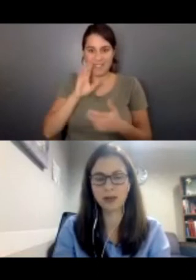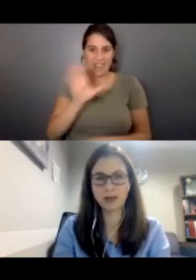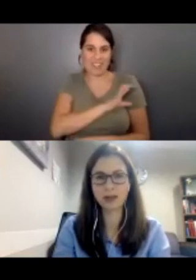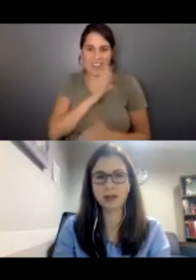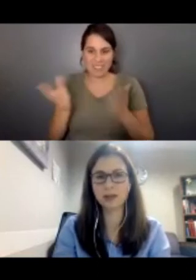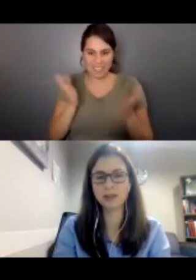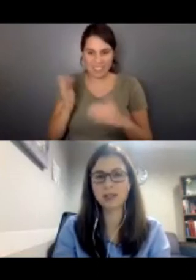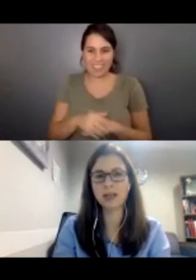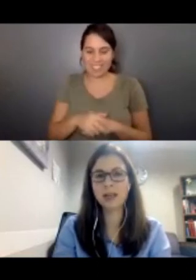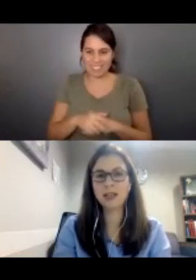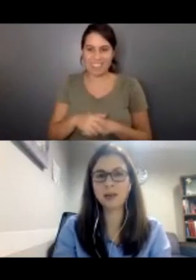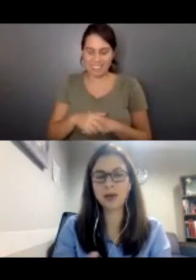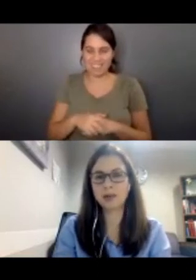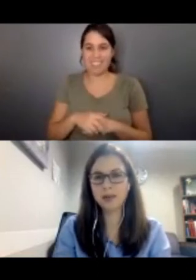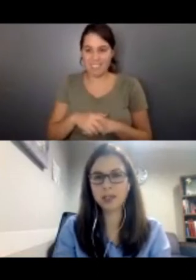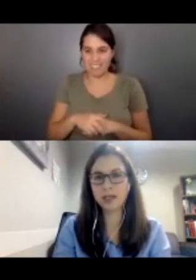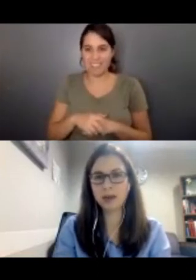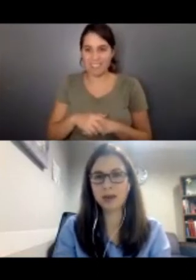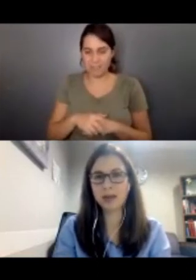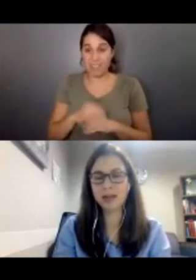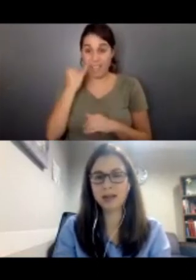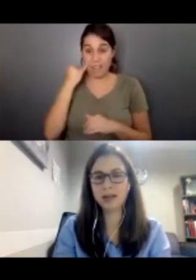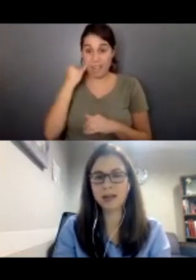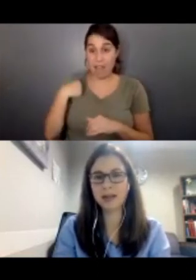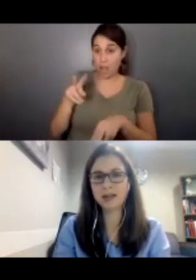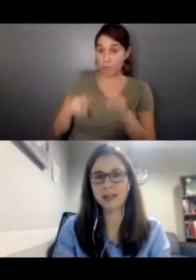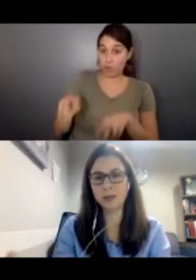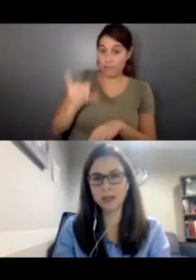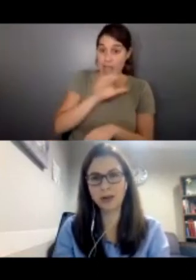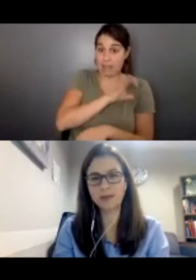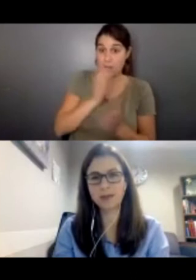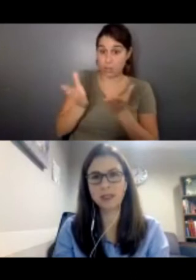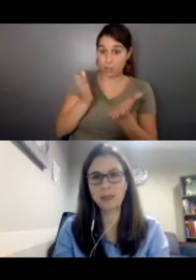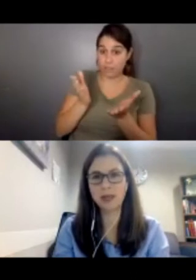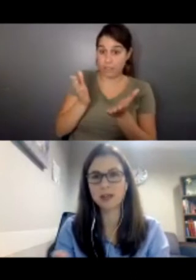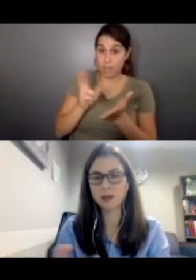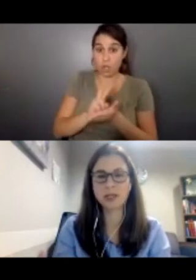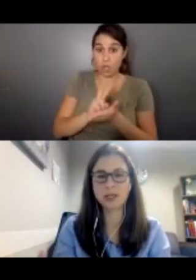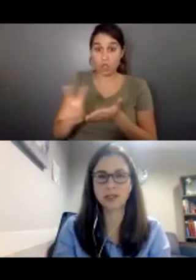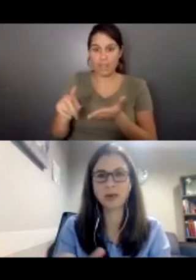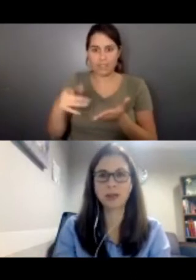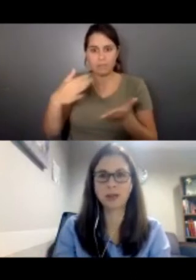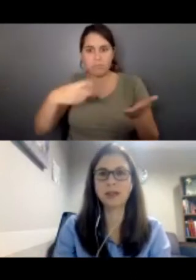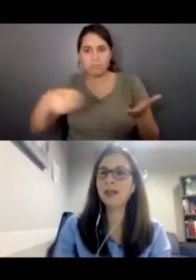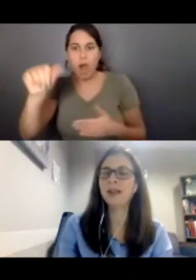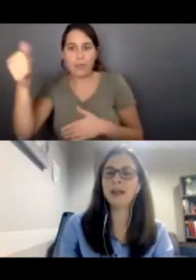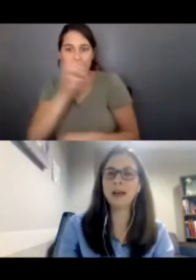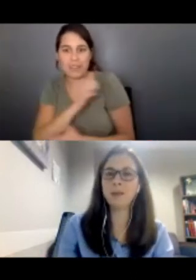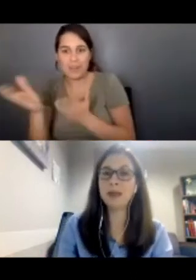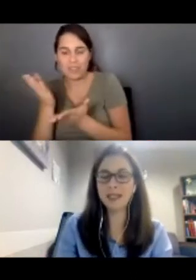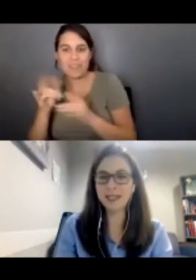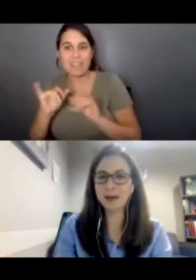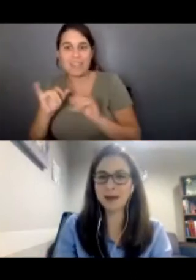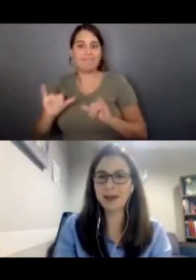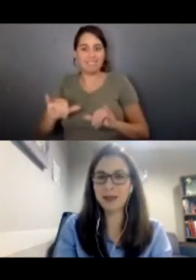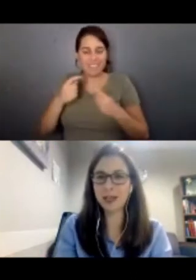the clinical service that you do an observation in, maybe in 2 weeks they're off doing something else. So trying to arrange all the